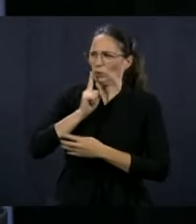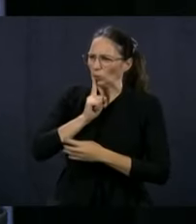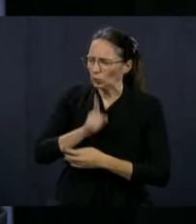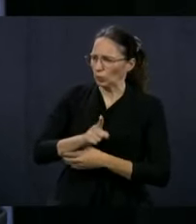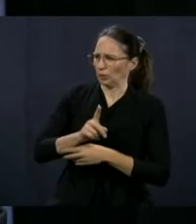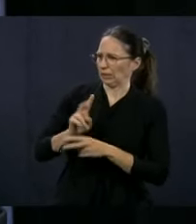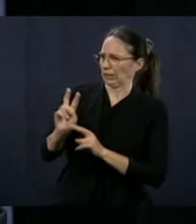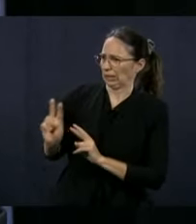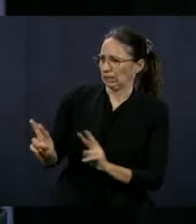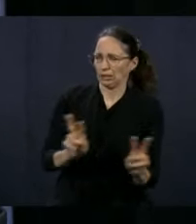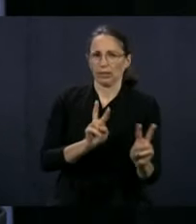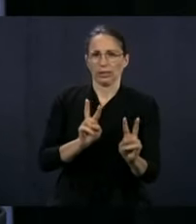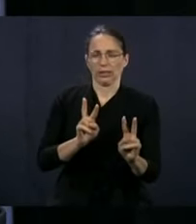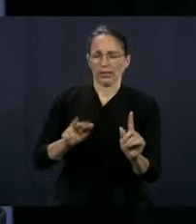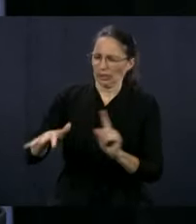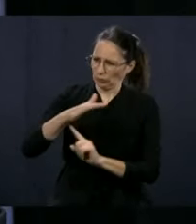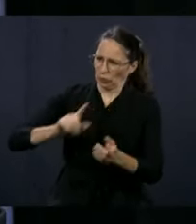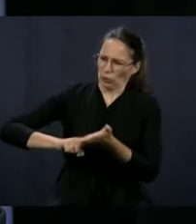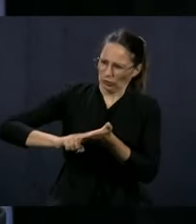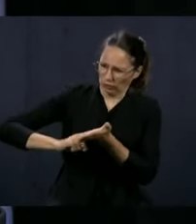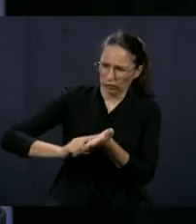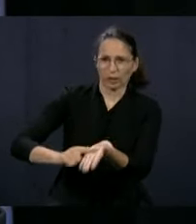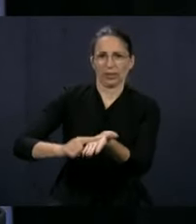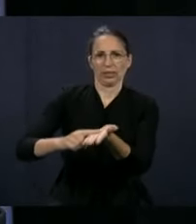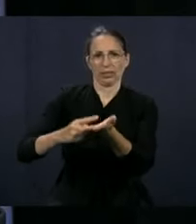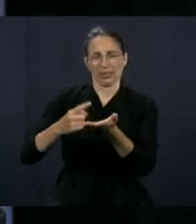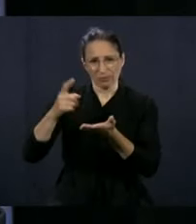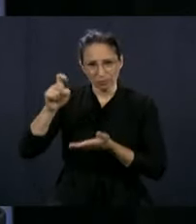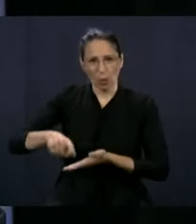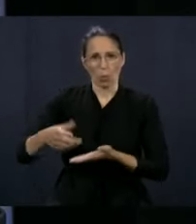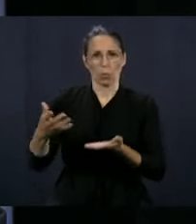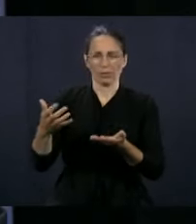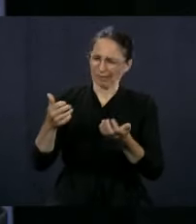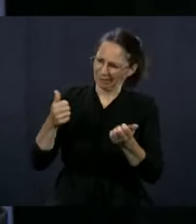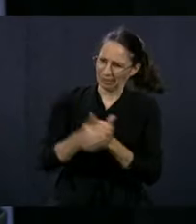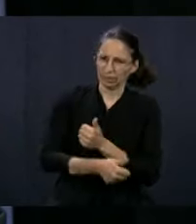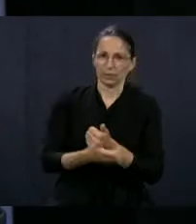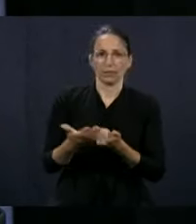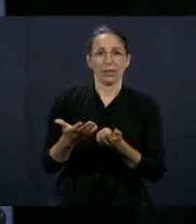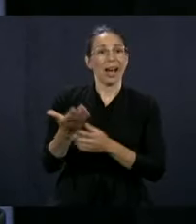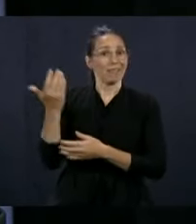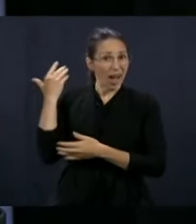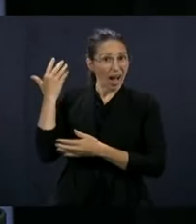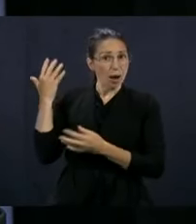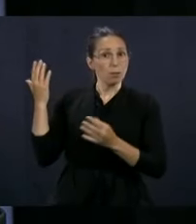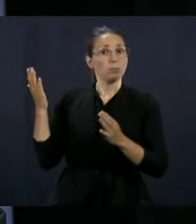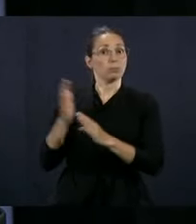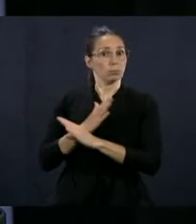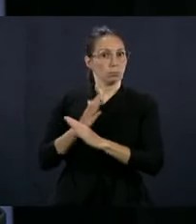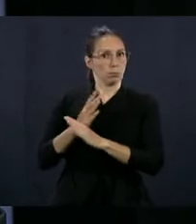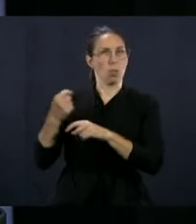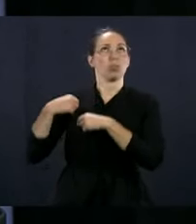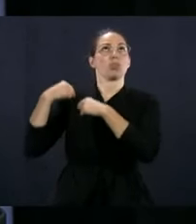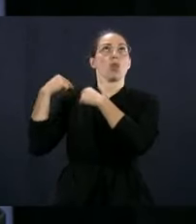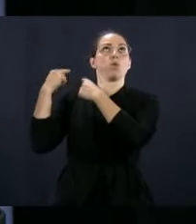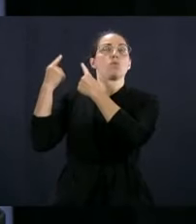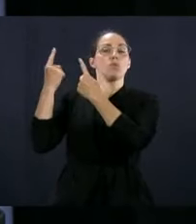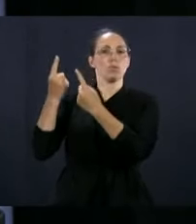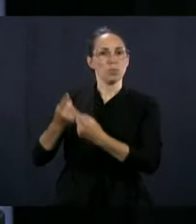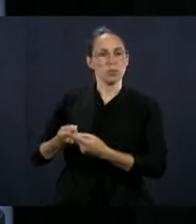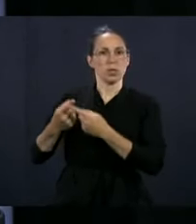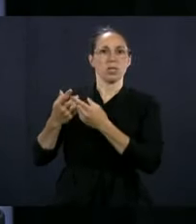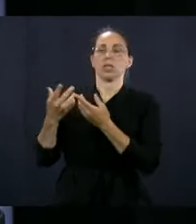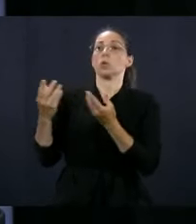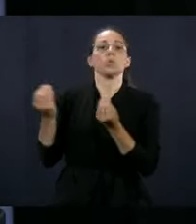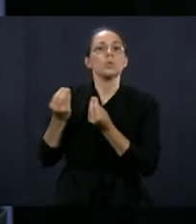sure that the situation be finally fixed. This situation is a problem that we were aware of,